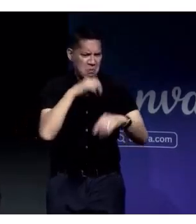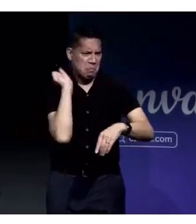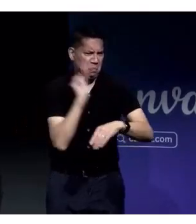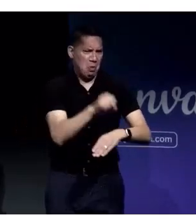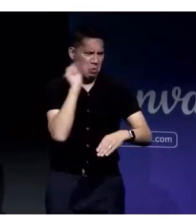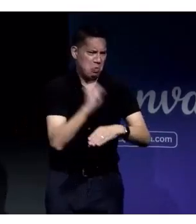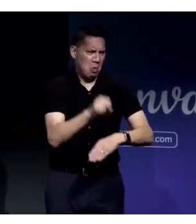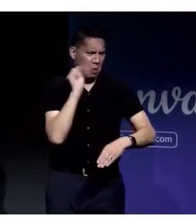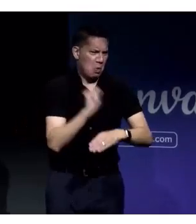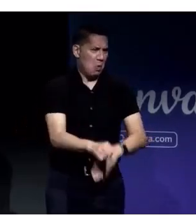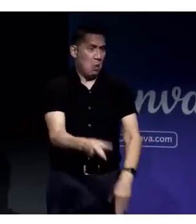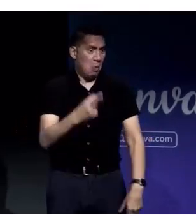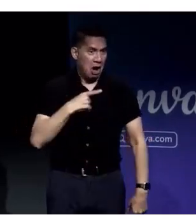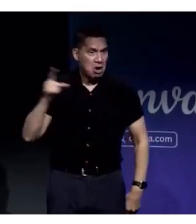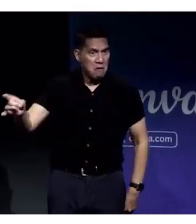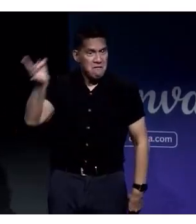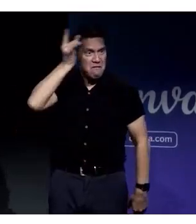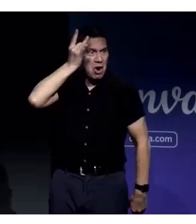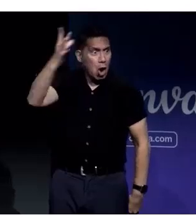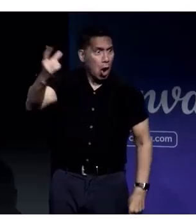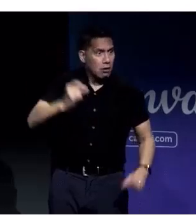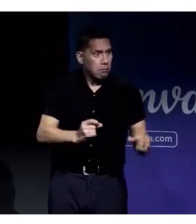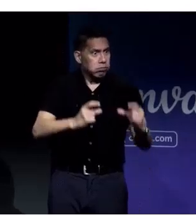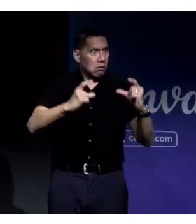What did you do? You forgot.